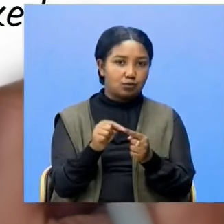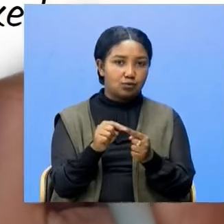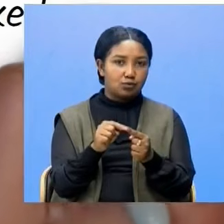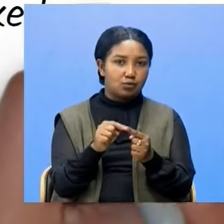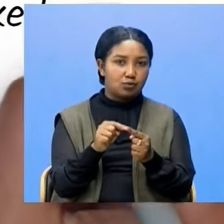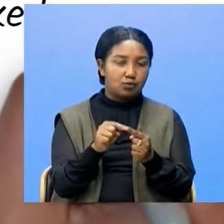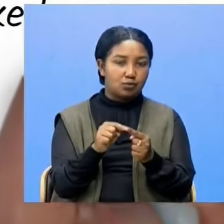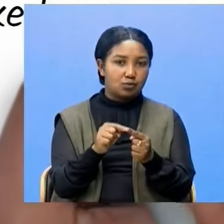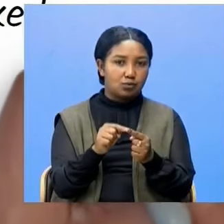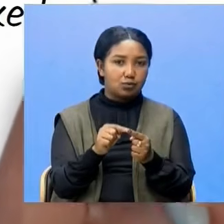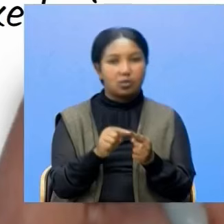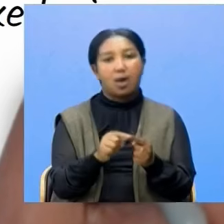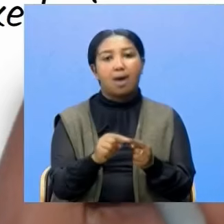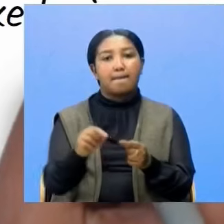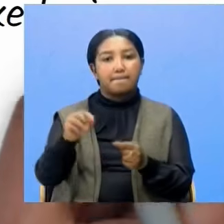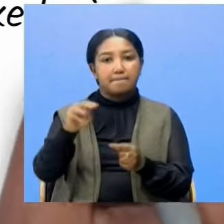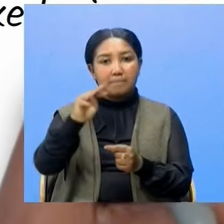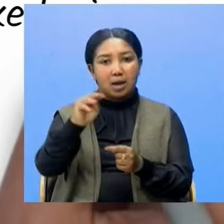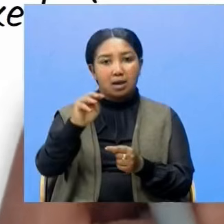Macedonia, for example.